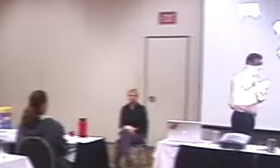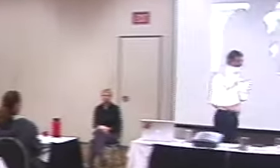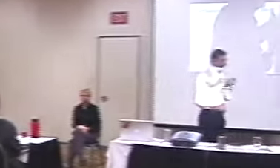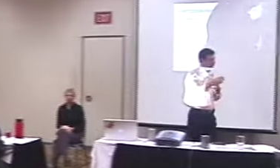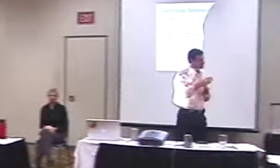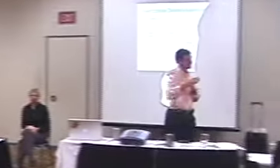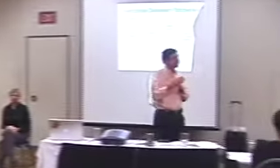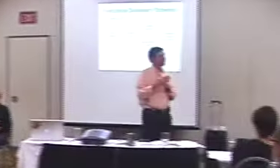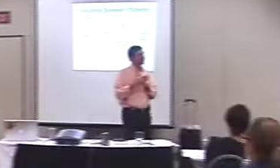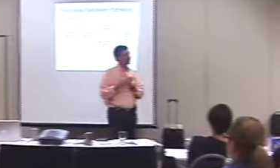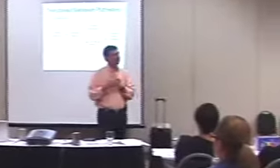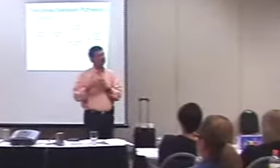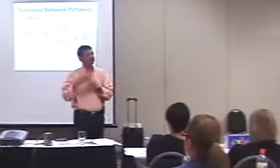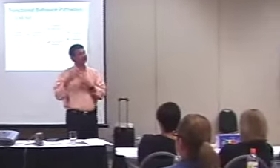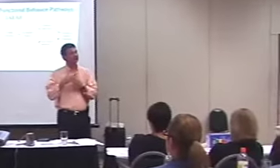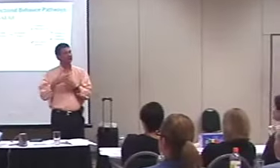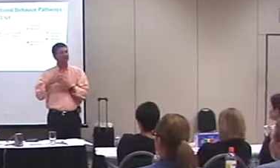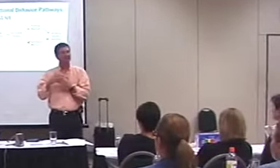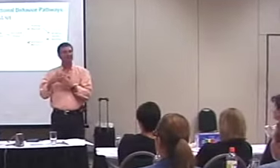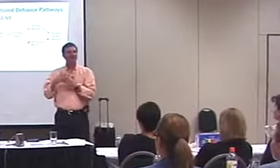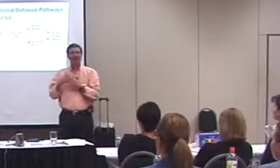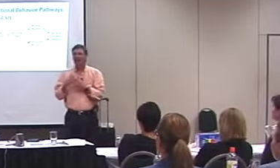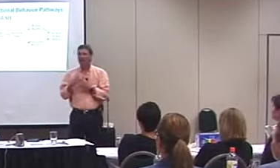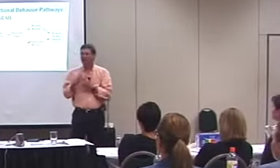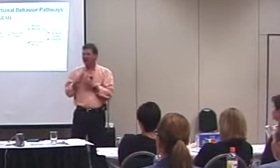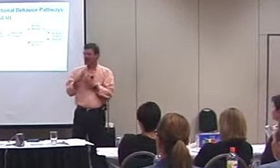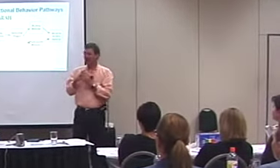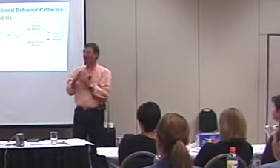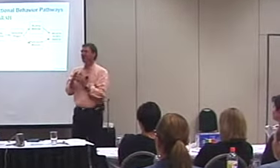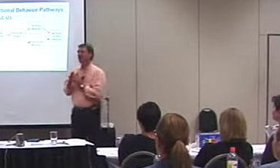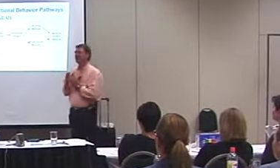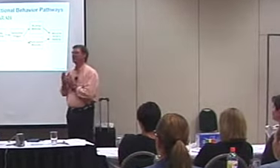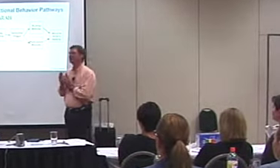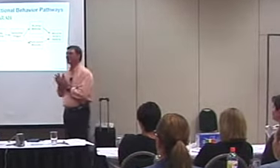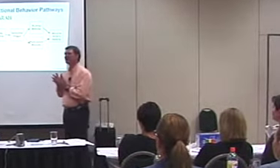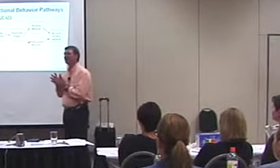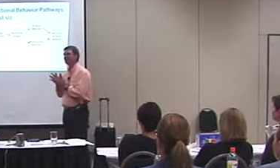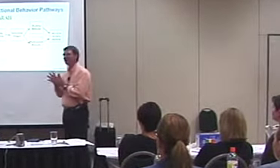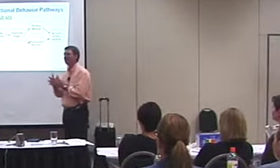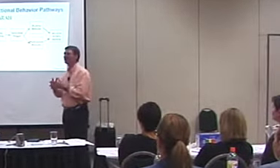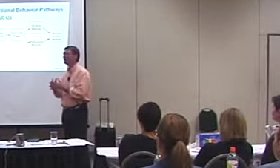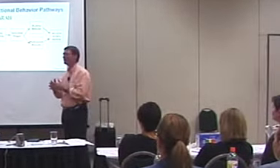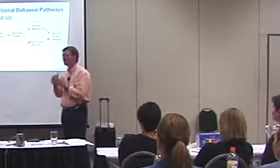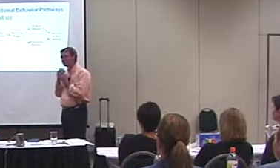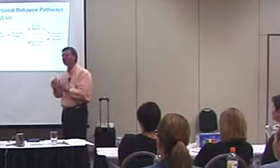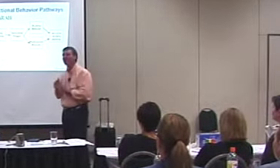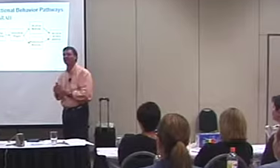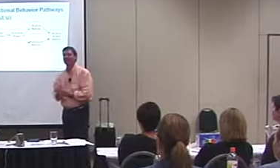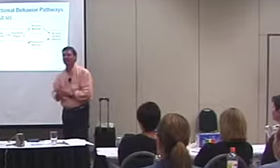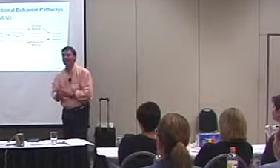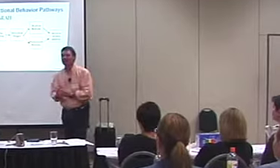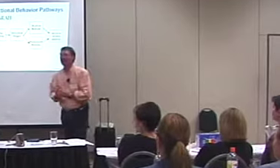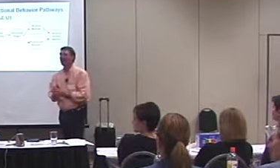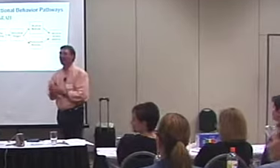You guys did a really good job of asking the right questions. I try to be obnoxious, and you guys didn't get hostile with me, which is very